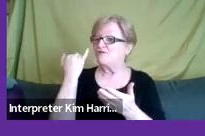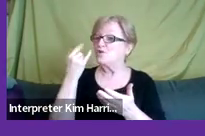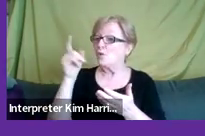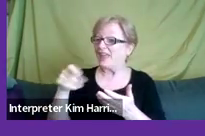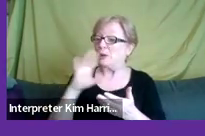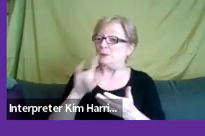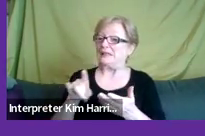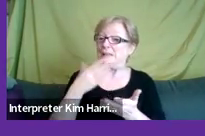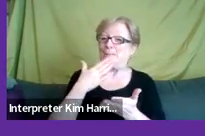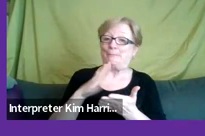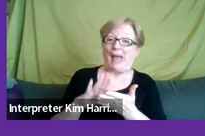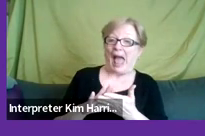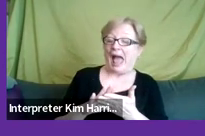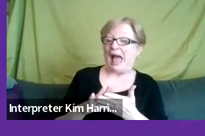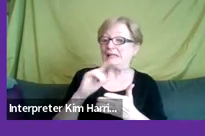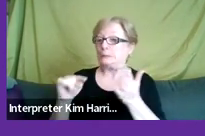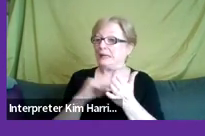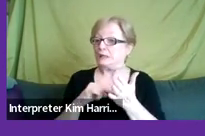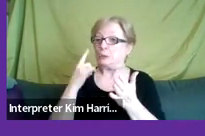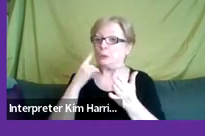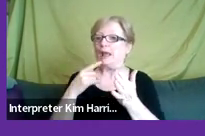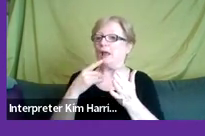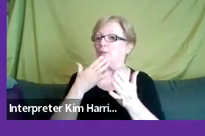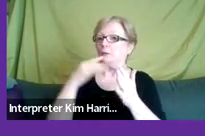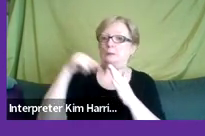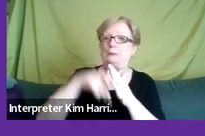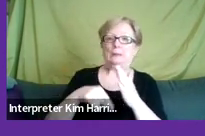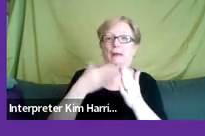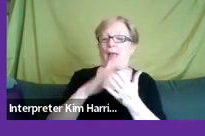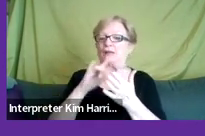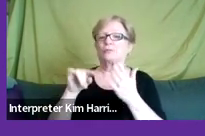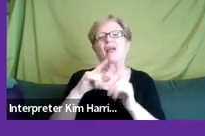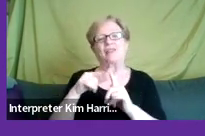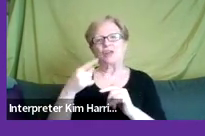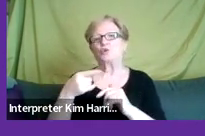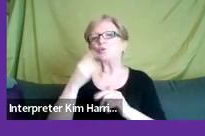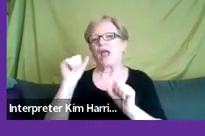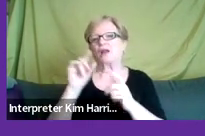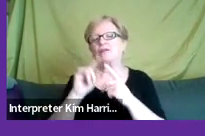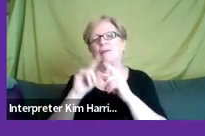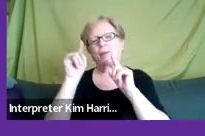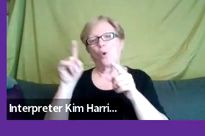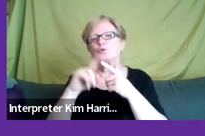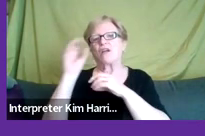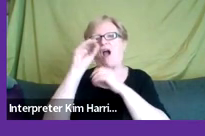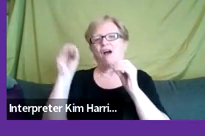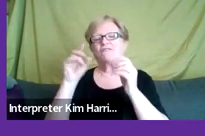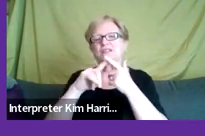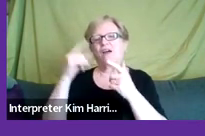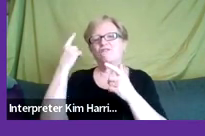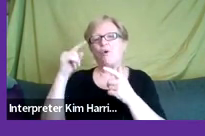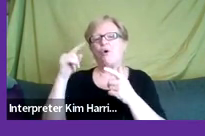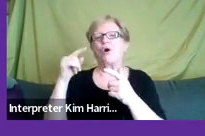like grossly discriminated against and, you know, those type of things that they, you know, you can file